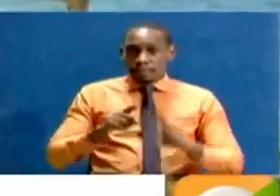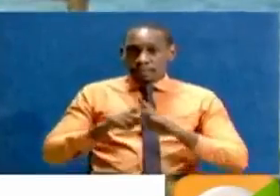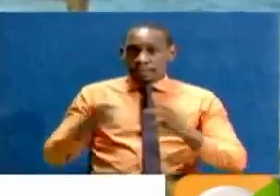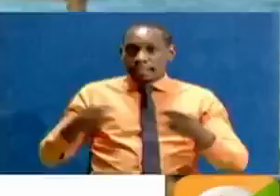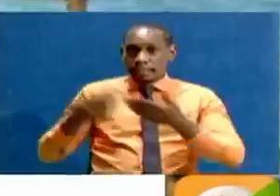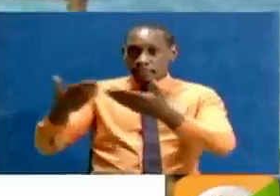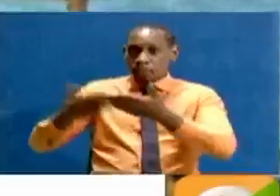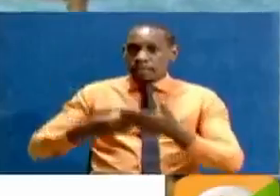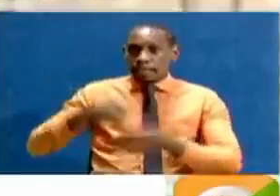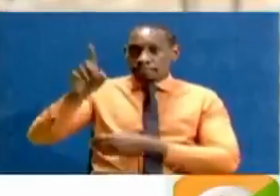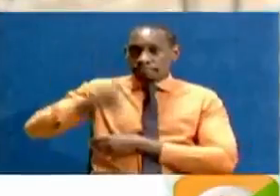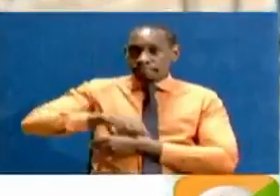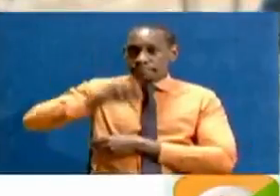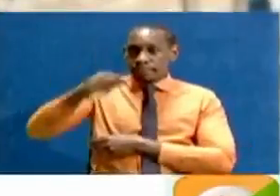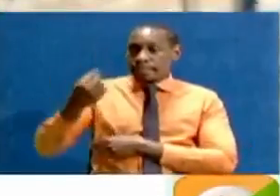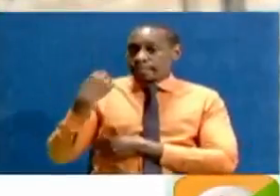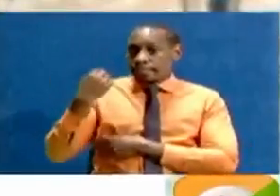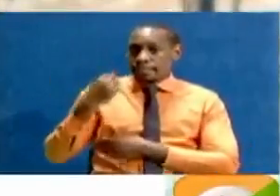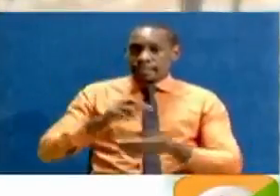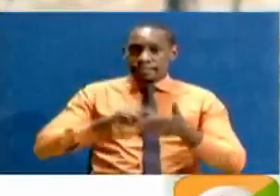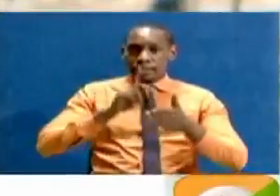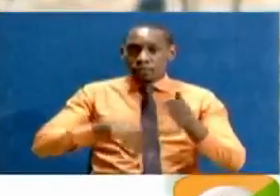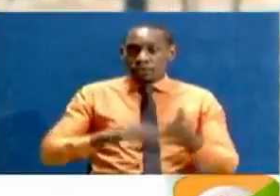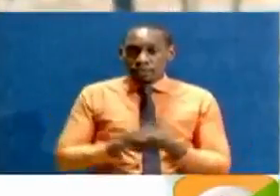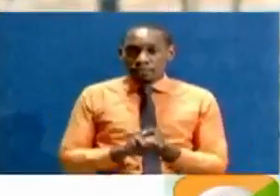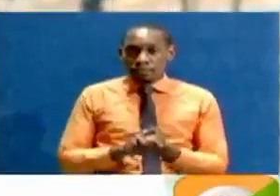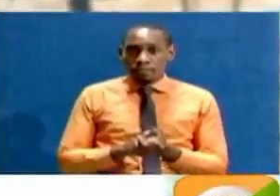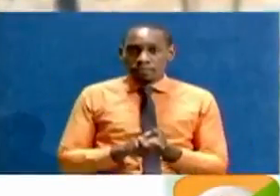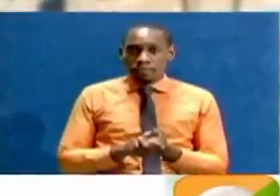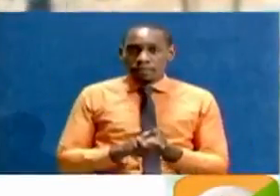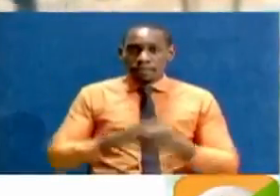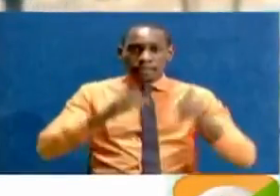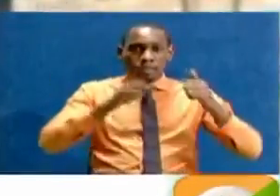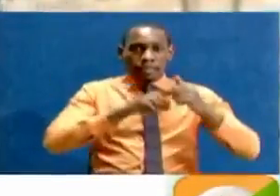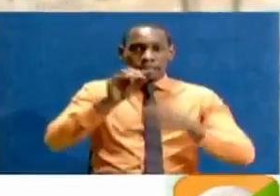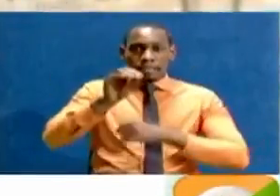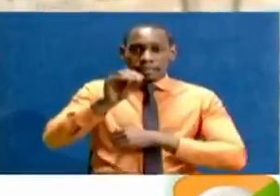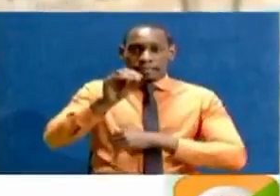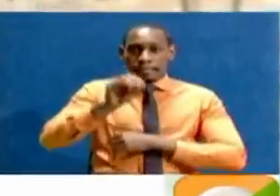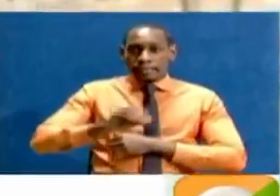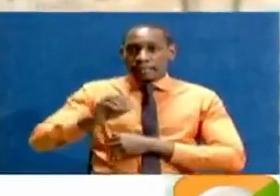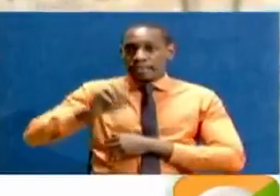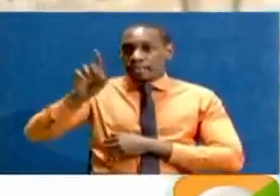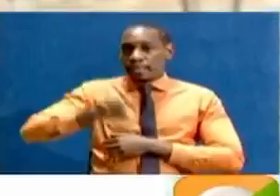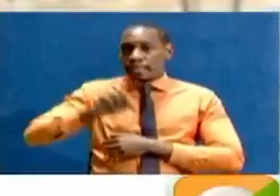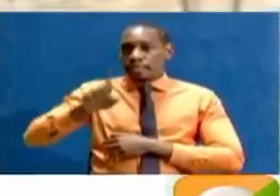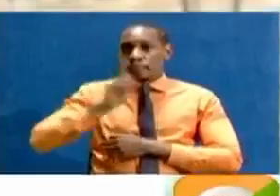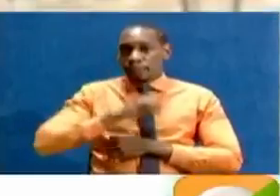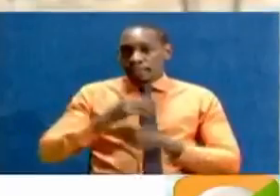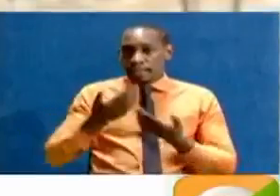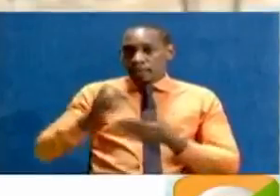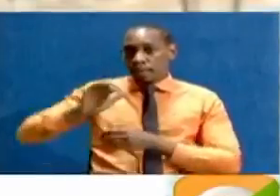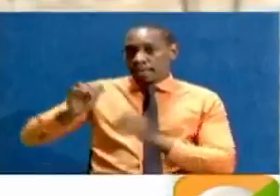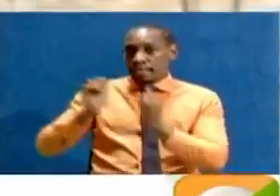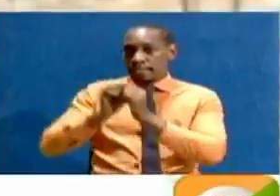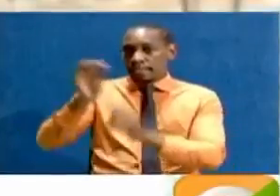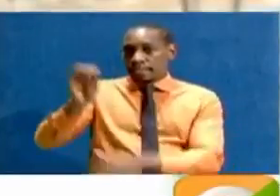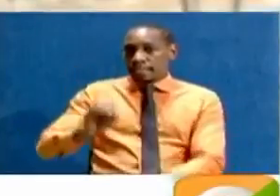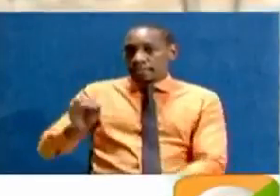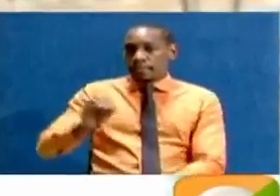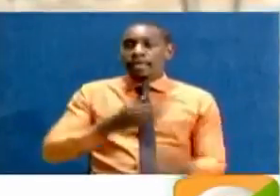receiving cancellations yesterday, and therefore we are talking about 60% cancellation. We are left with